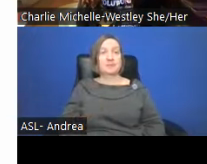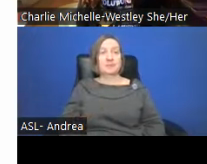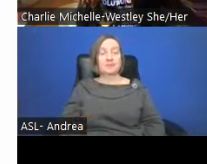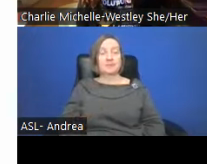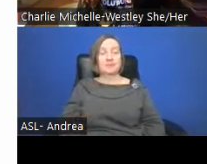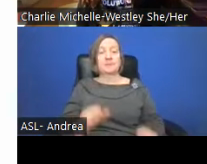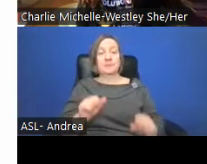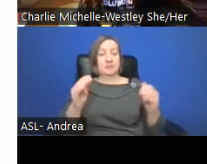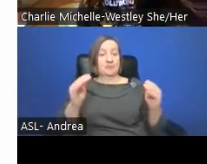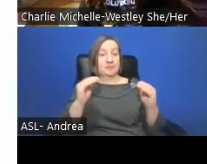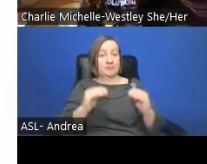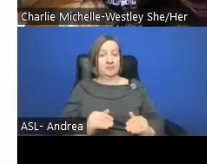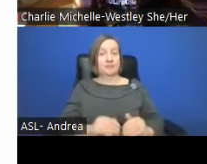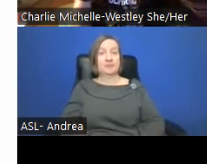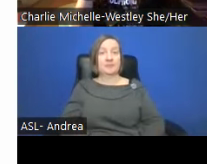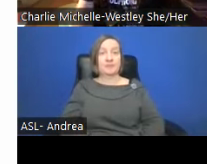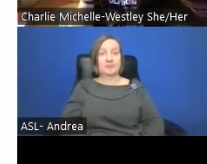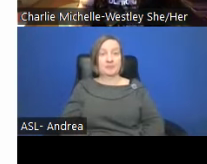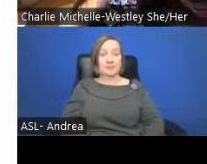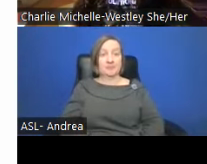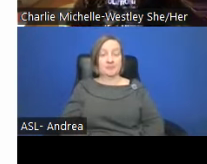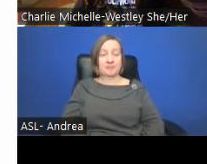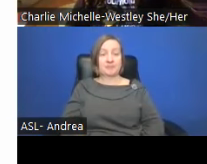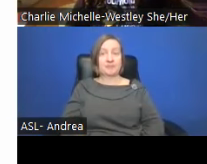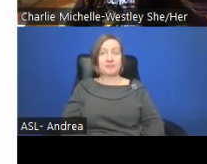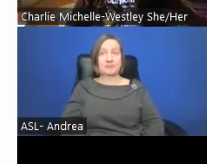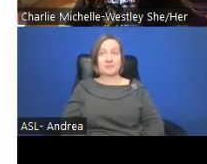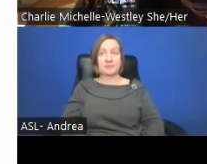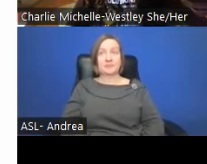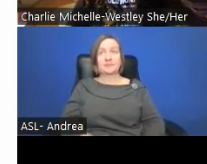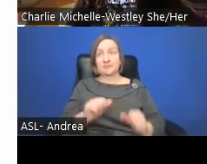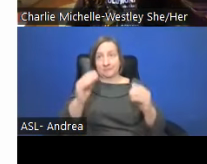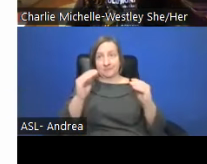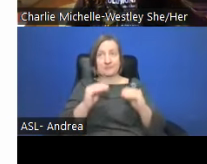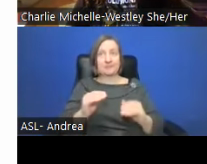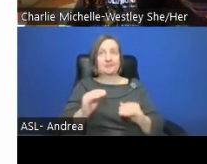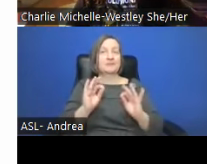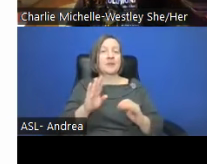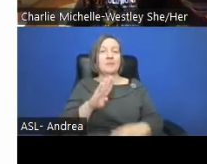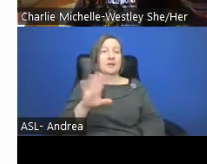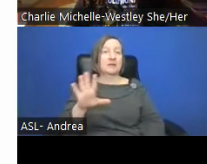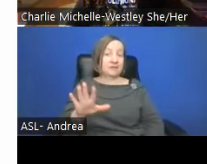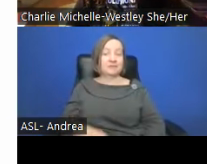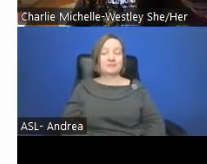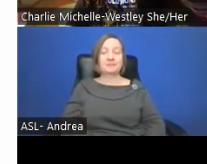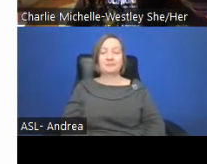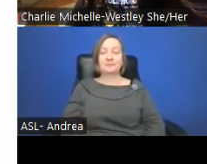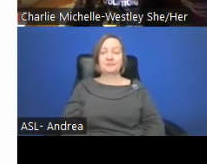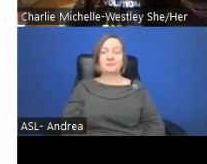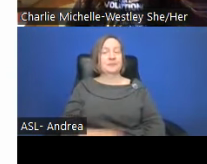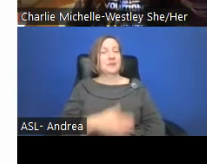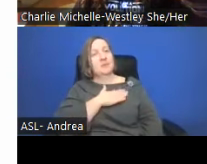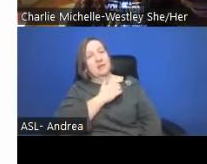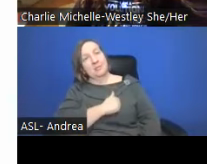Can we move on? We can move on. B5. My